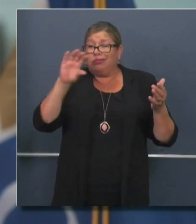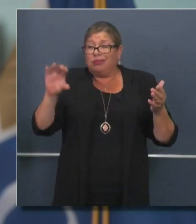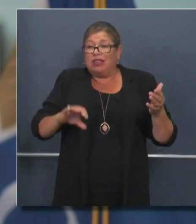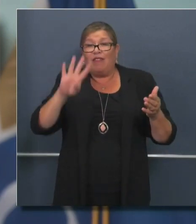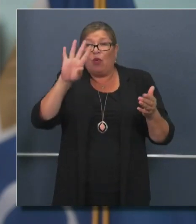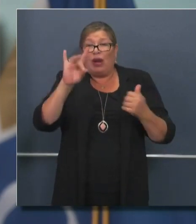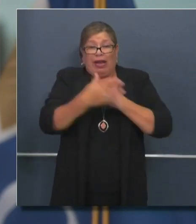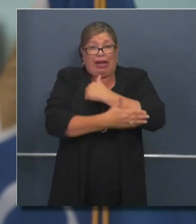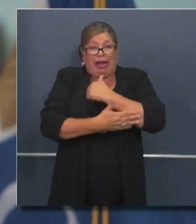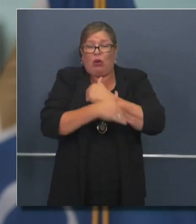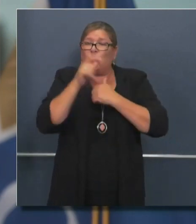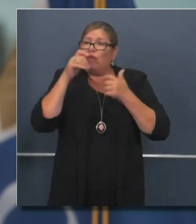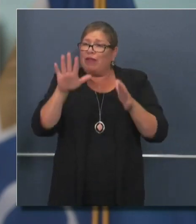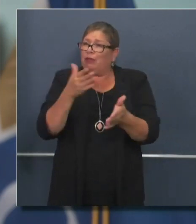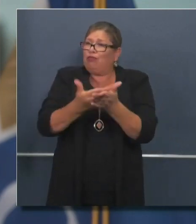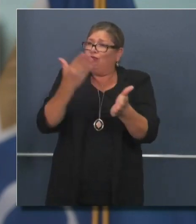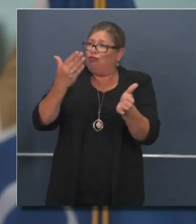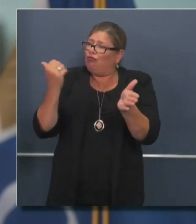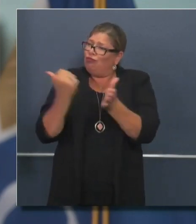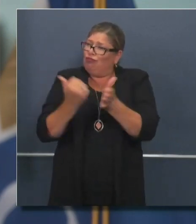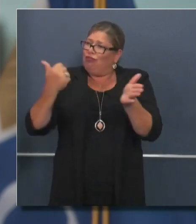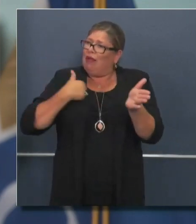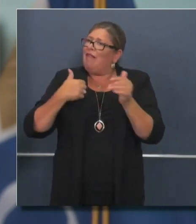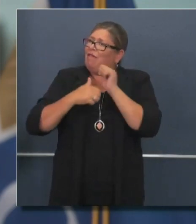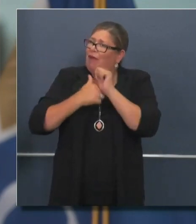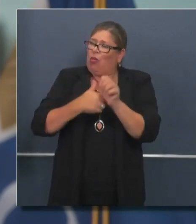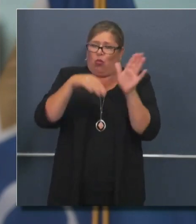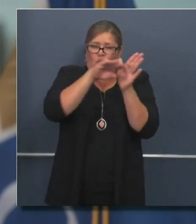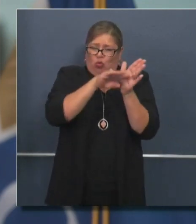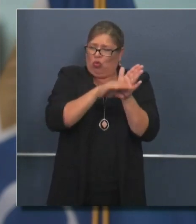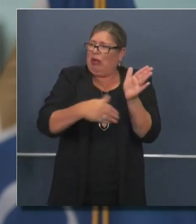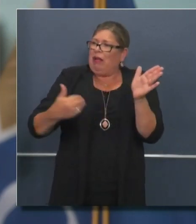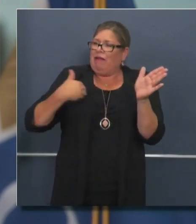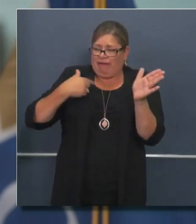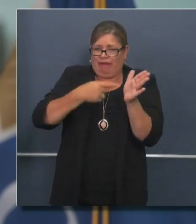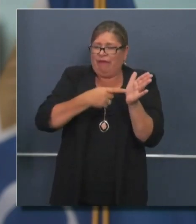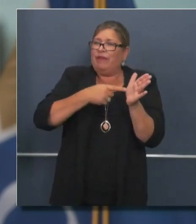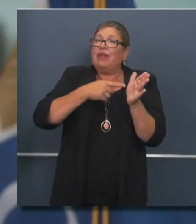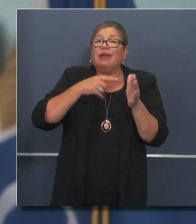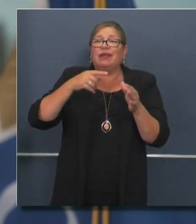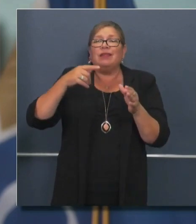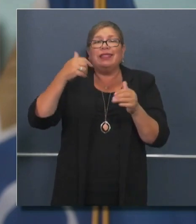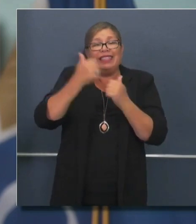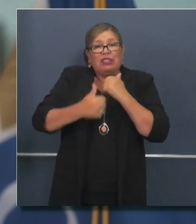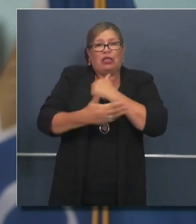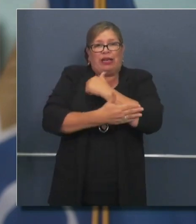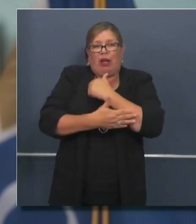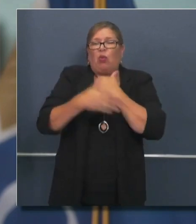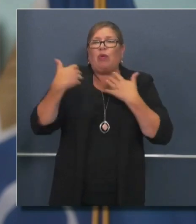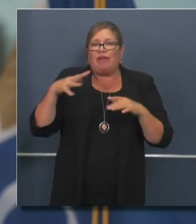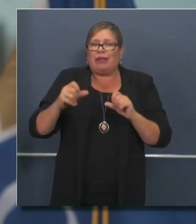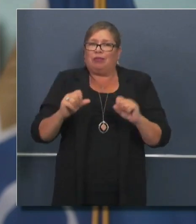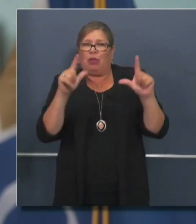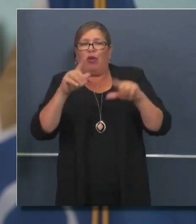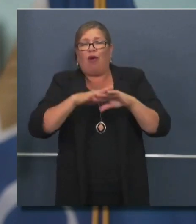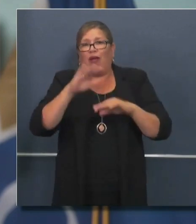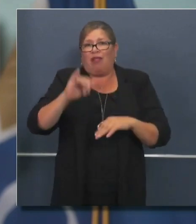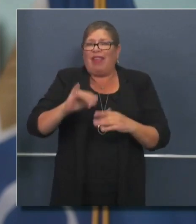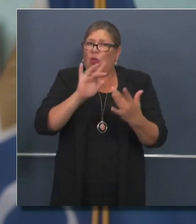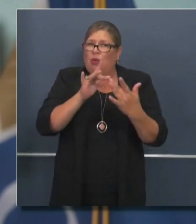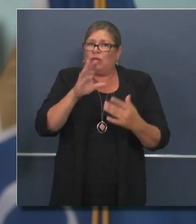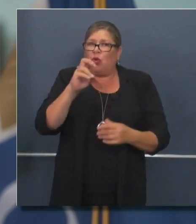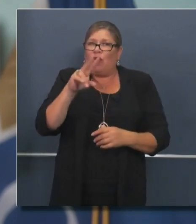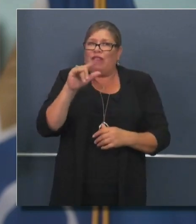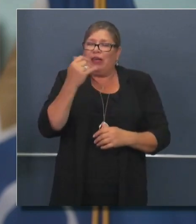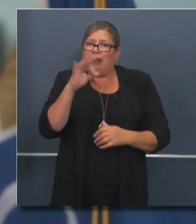that have been put up in terms of local containment plans around COVID-19 that you can monitor yourself if you're a member of the